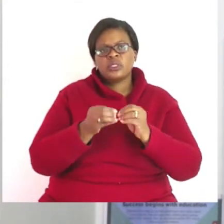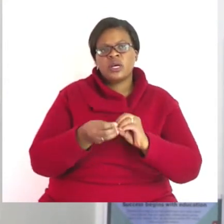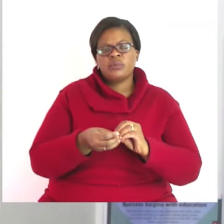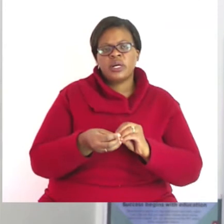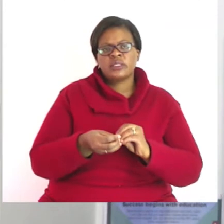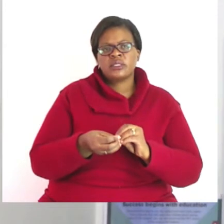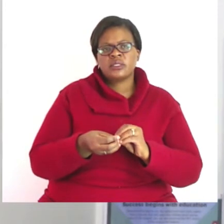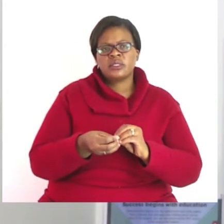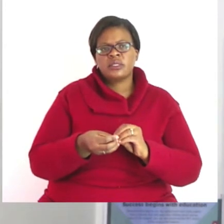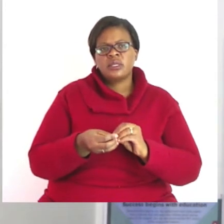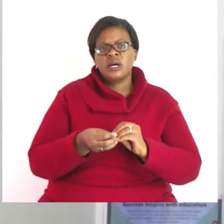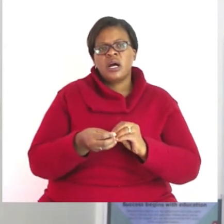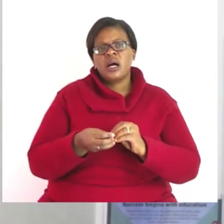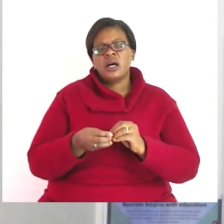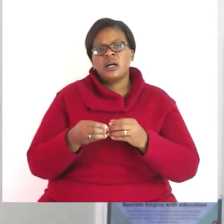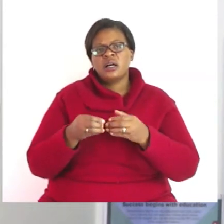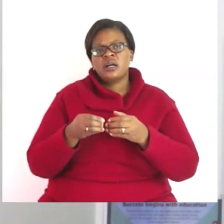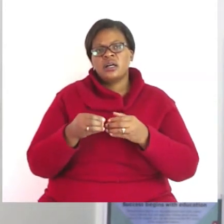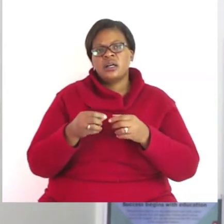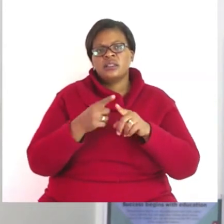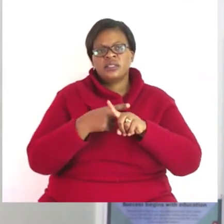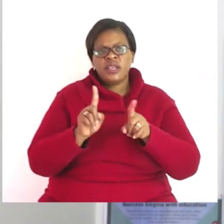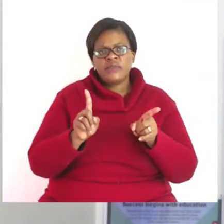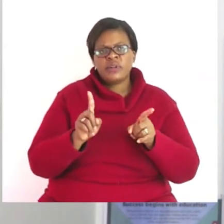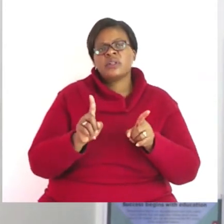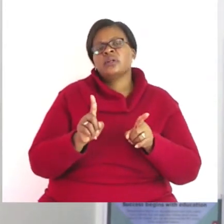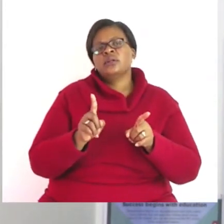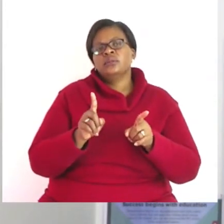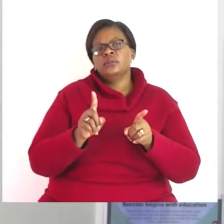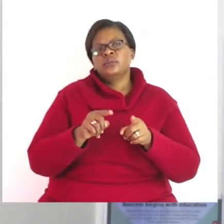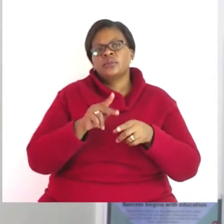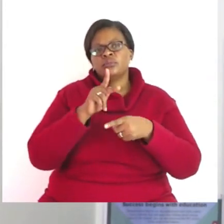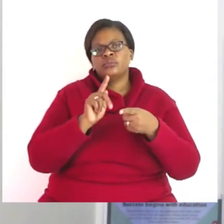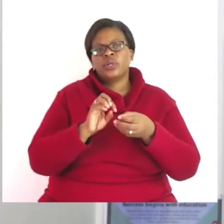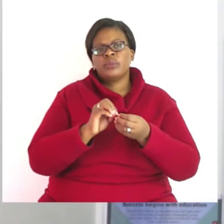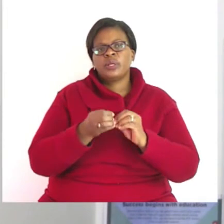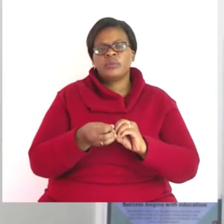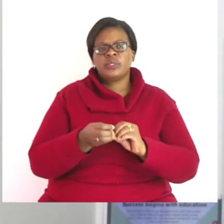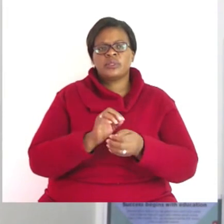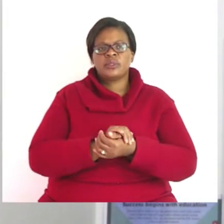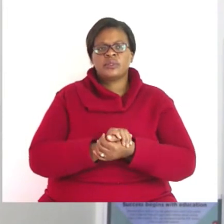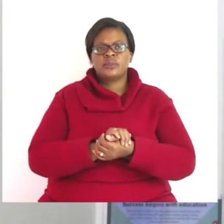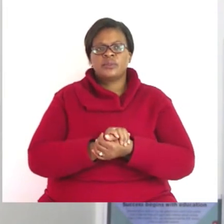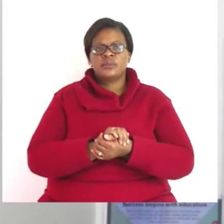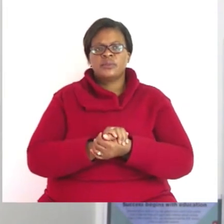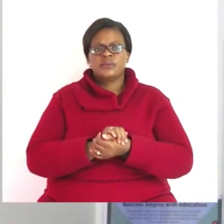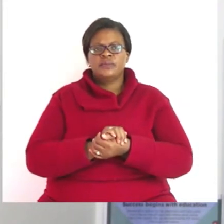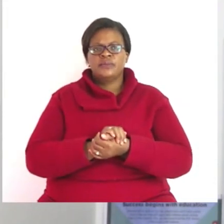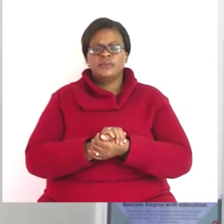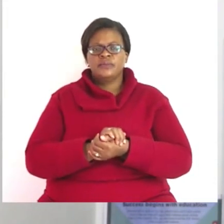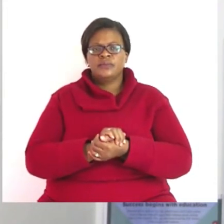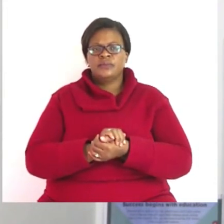prime numbers. The prime numbers have got two factors. The composite number have got more than two factors.